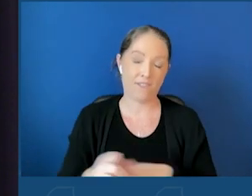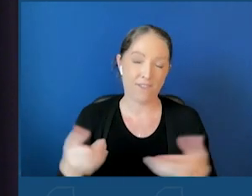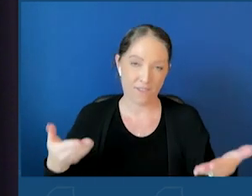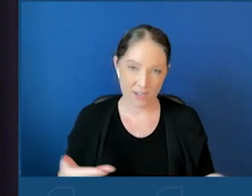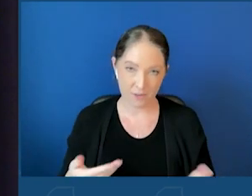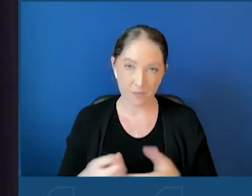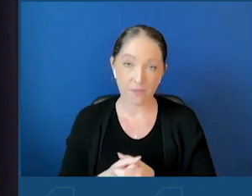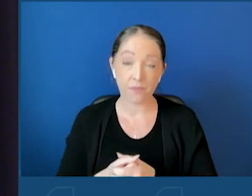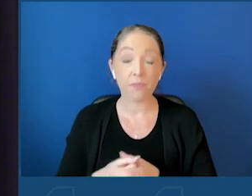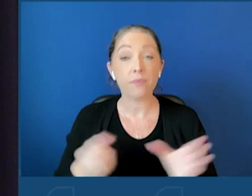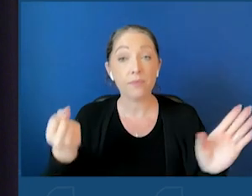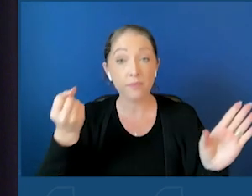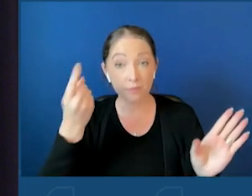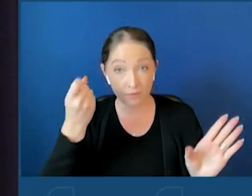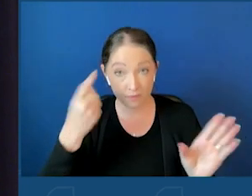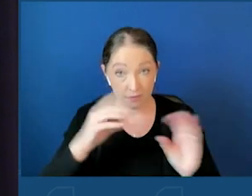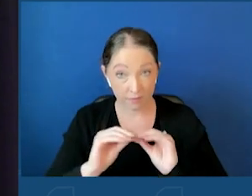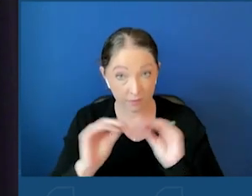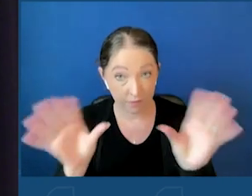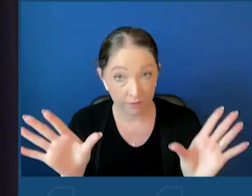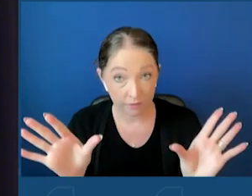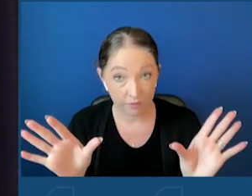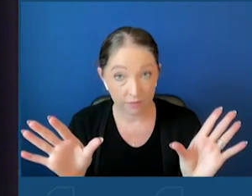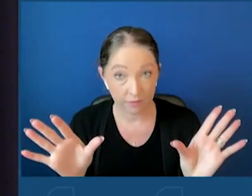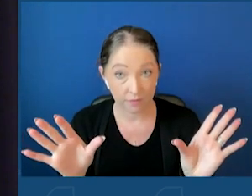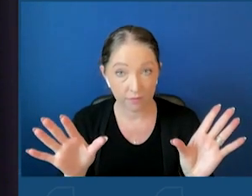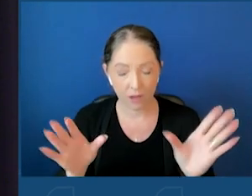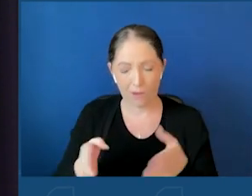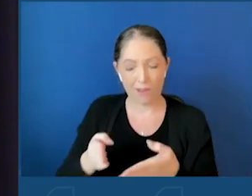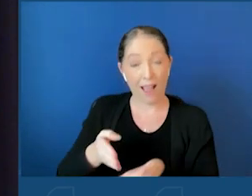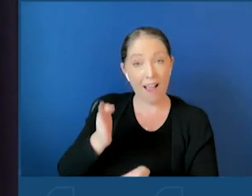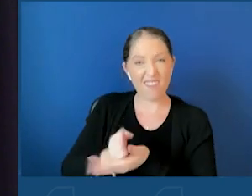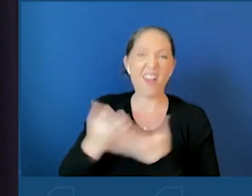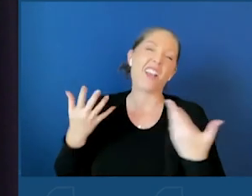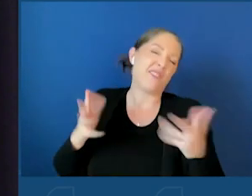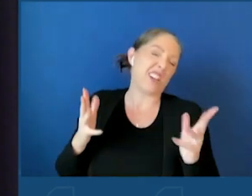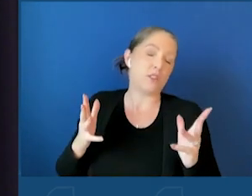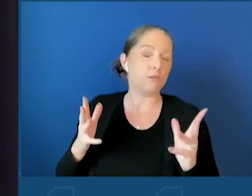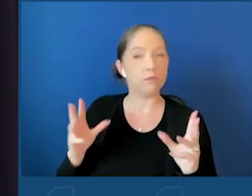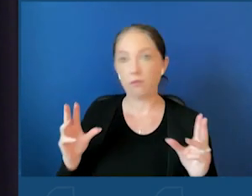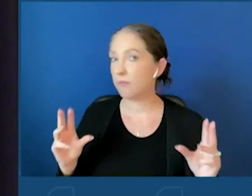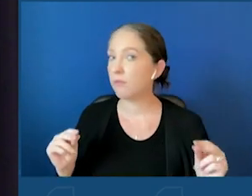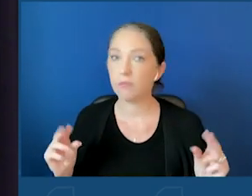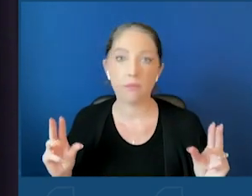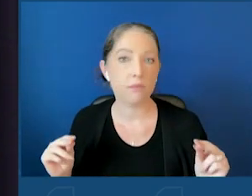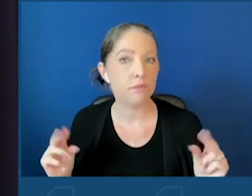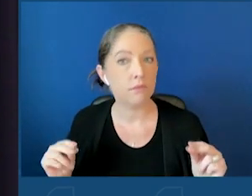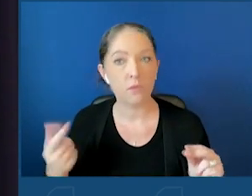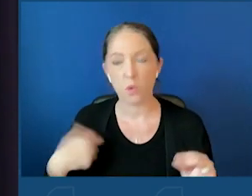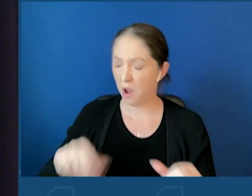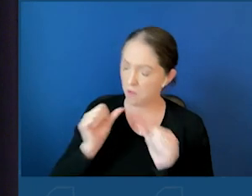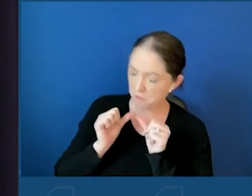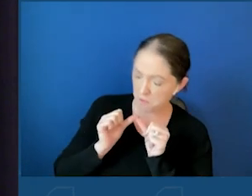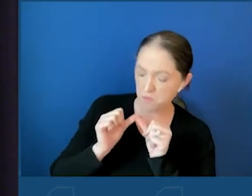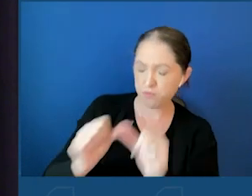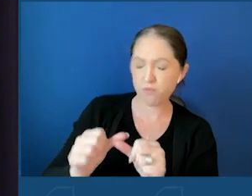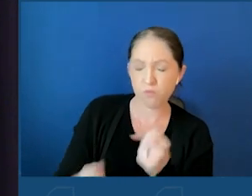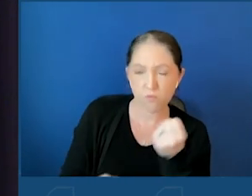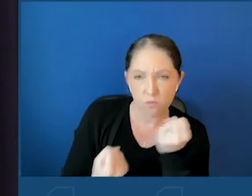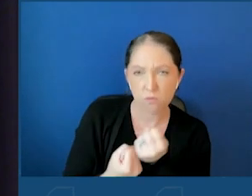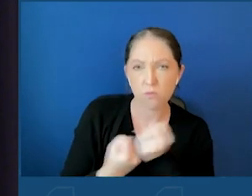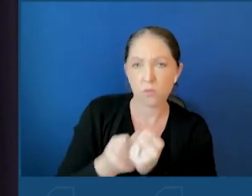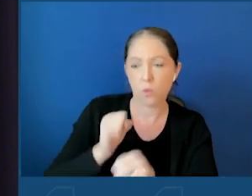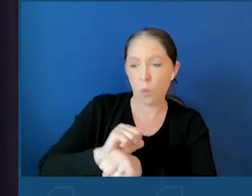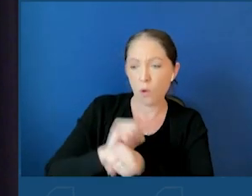one thing. This is not where we stop. We remain committed to working with our colleagues in the state legislature,